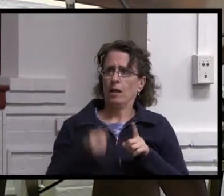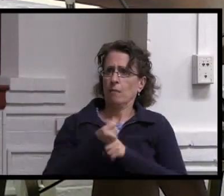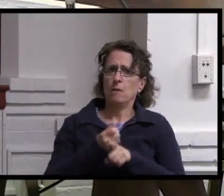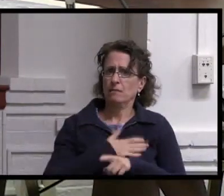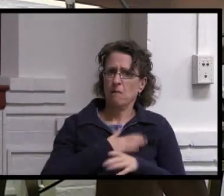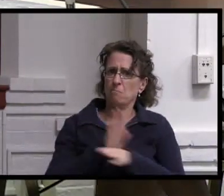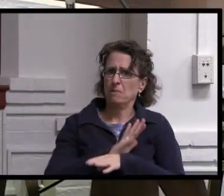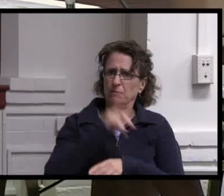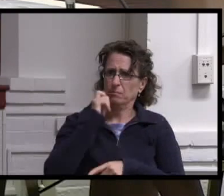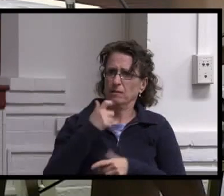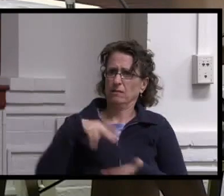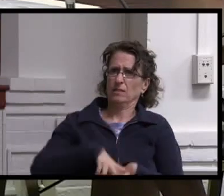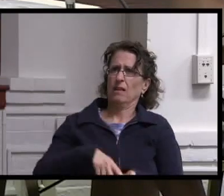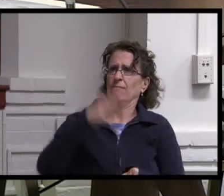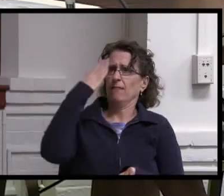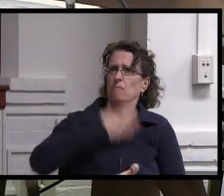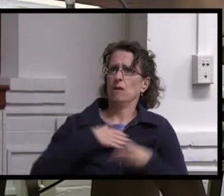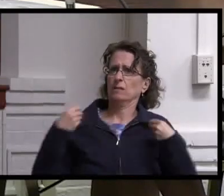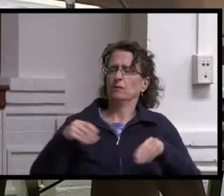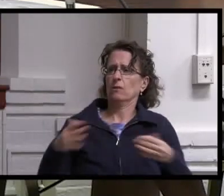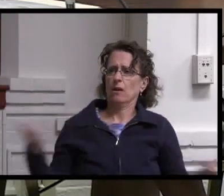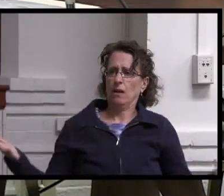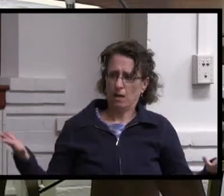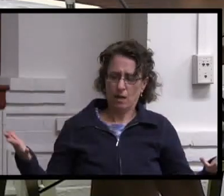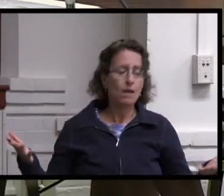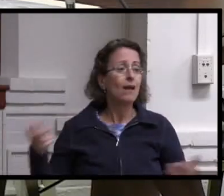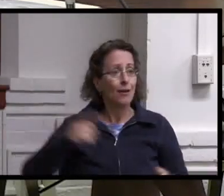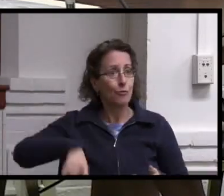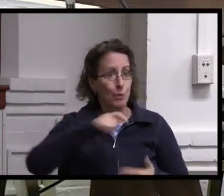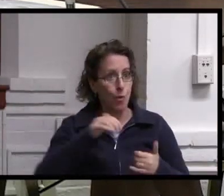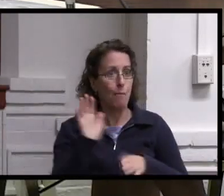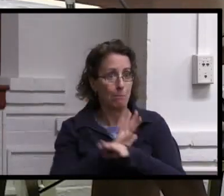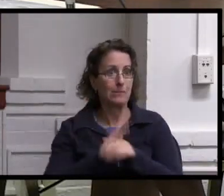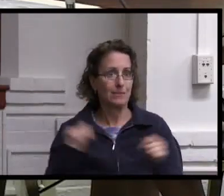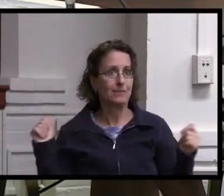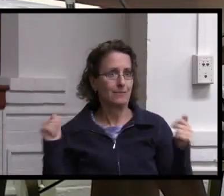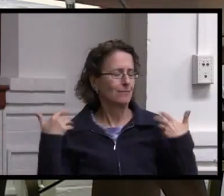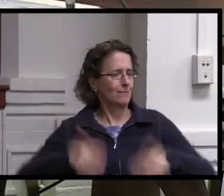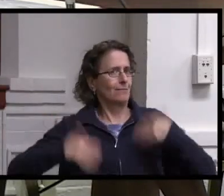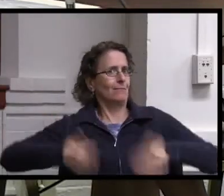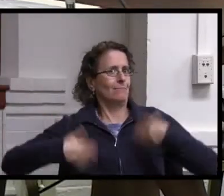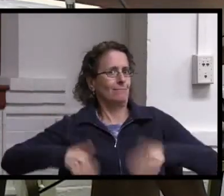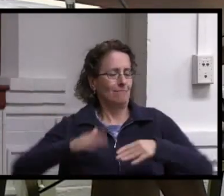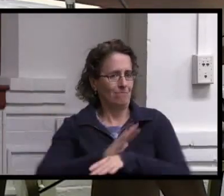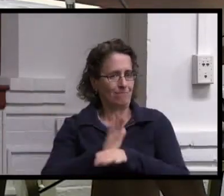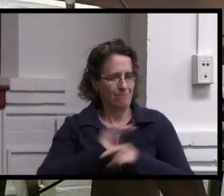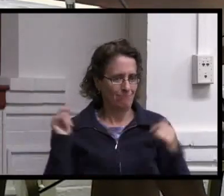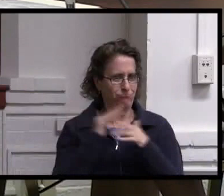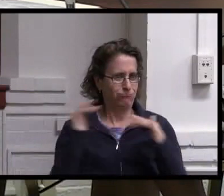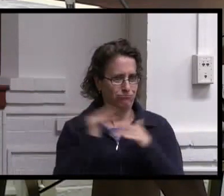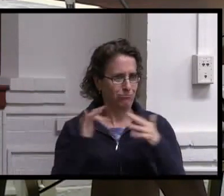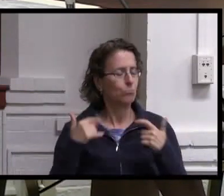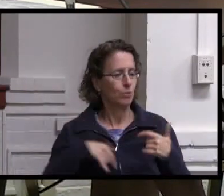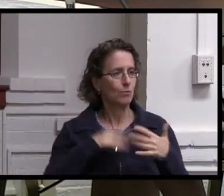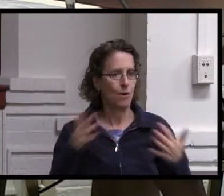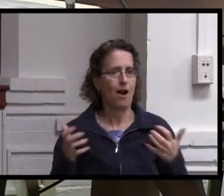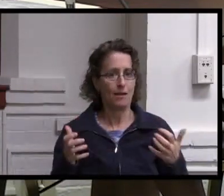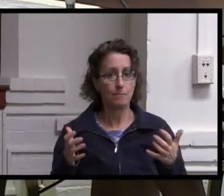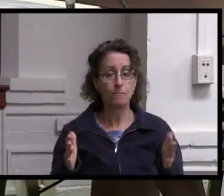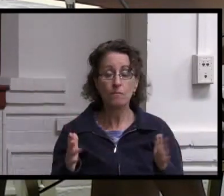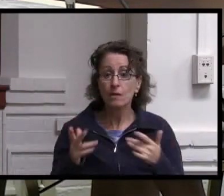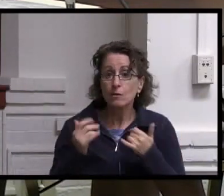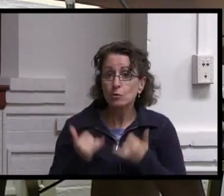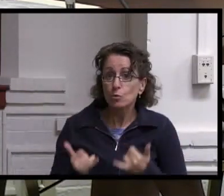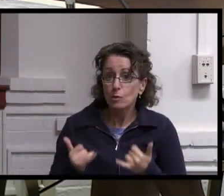of course, we're all interested in a very vibrant downtown. At the same time, I had residents approach me just